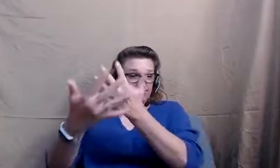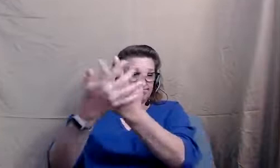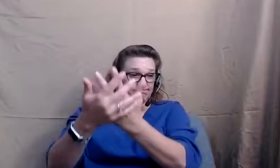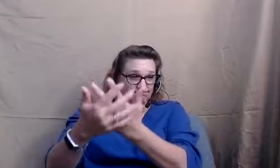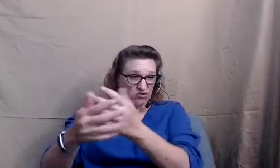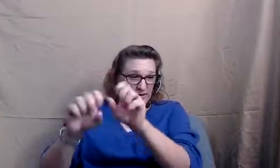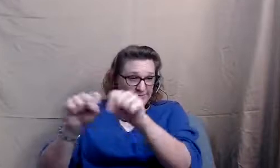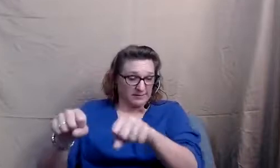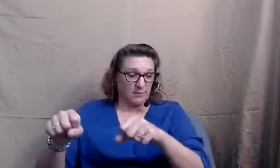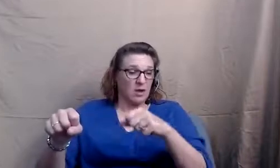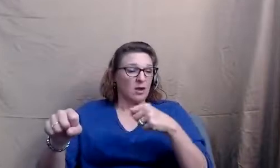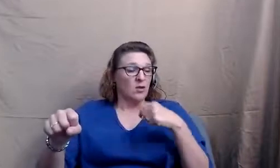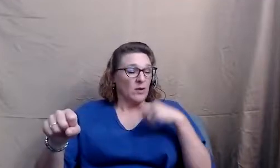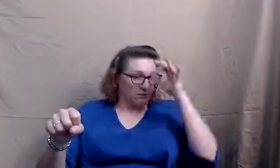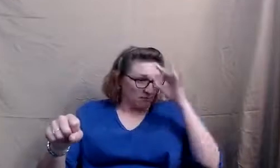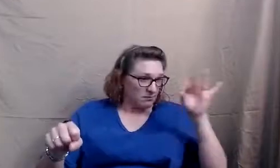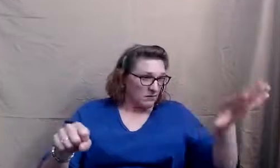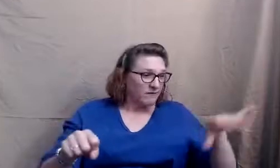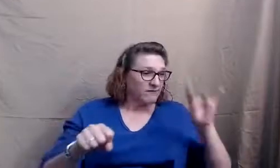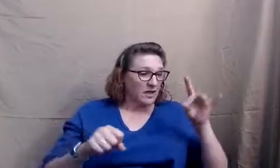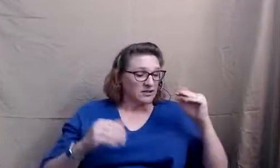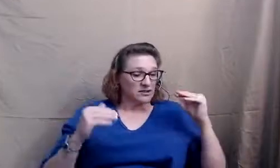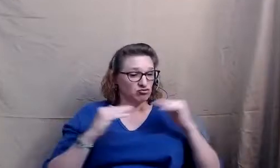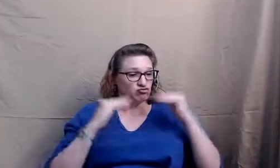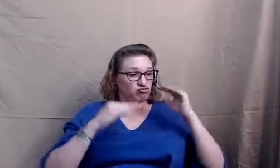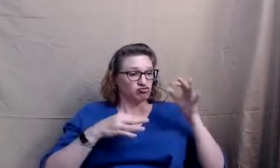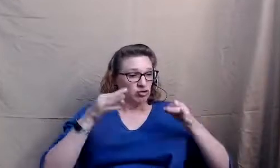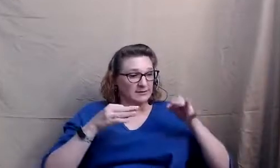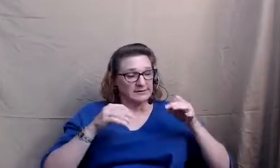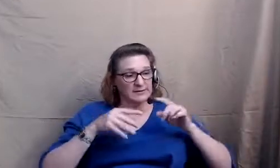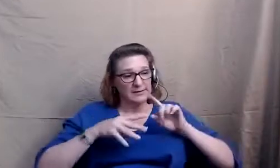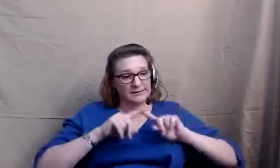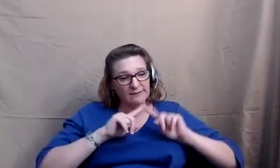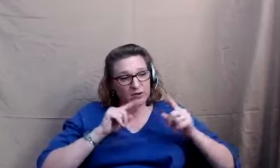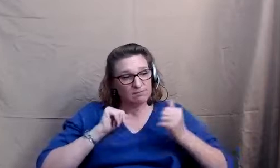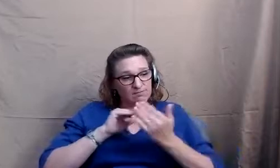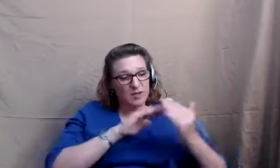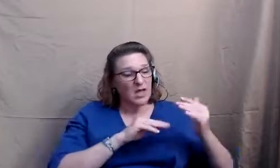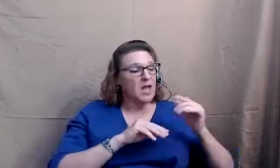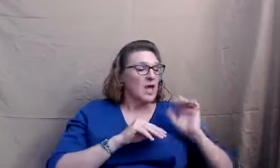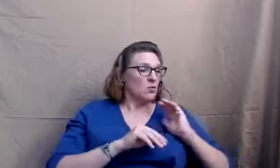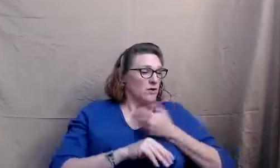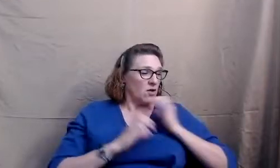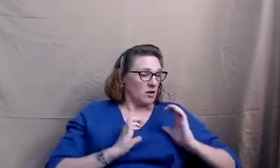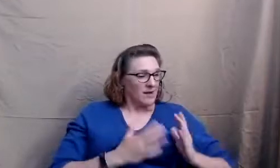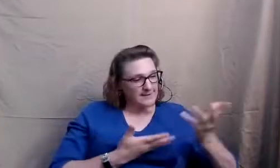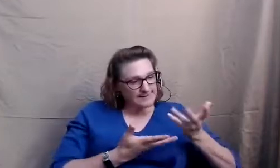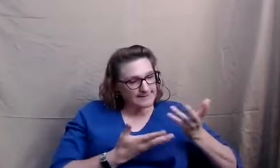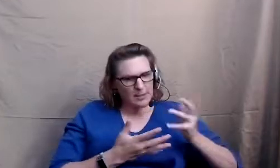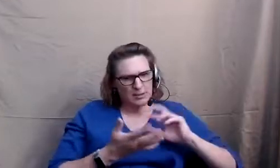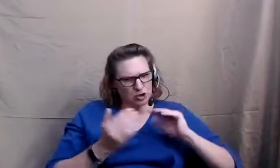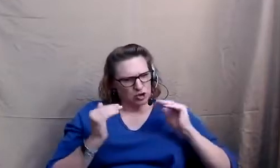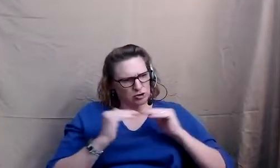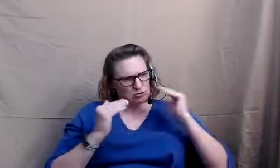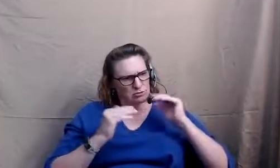finding justice, that justice can mean lots of different things, and to explore with our clients, what is it that justice really means